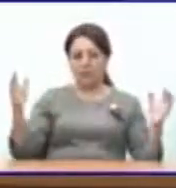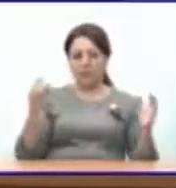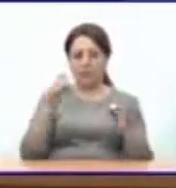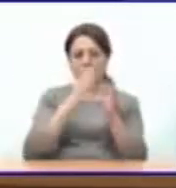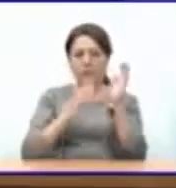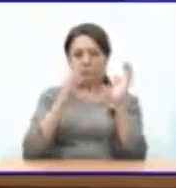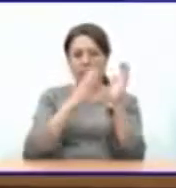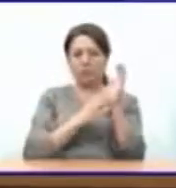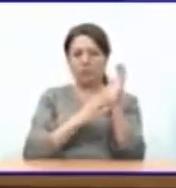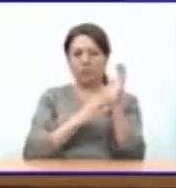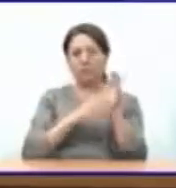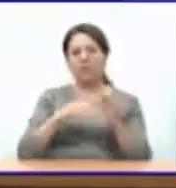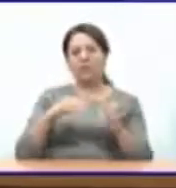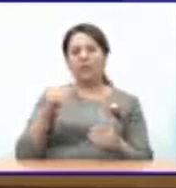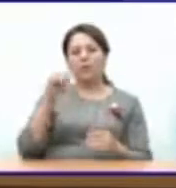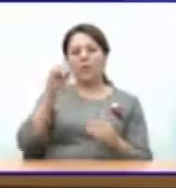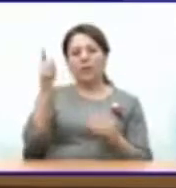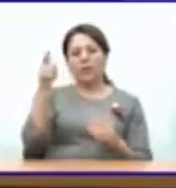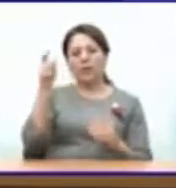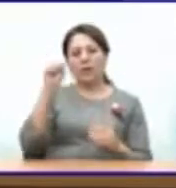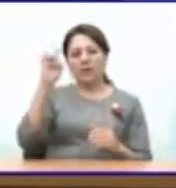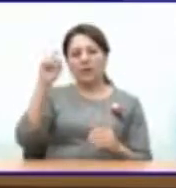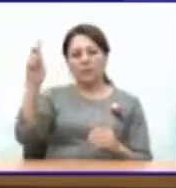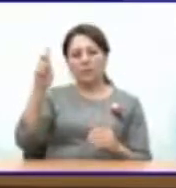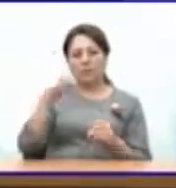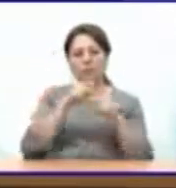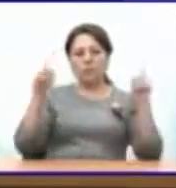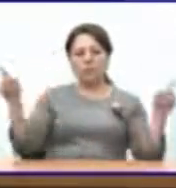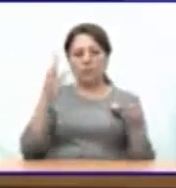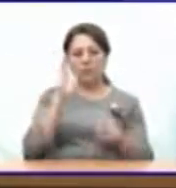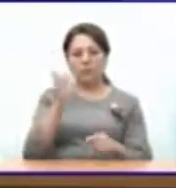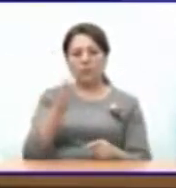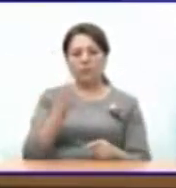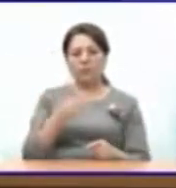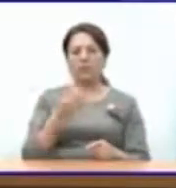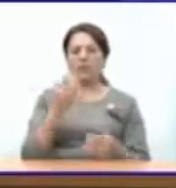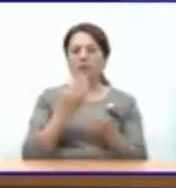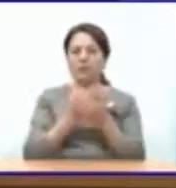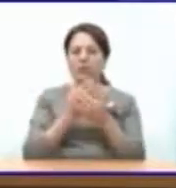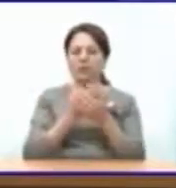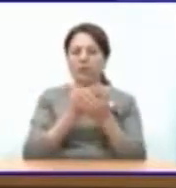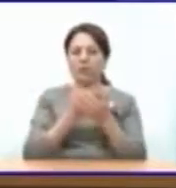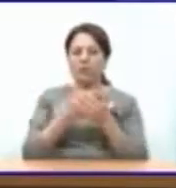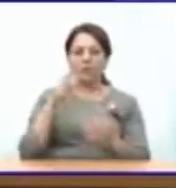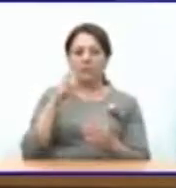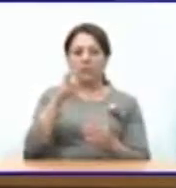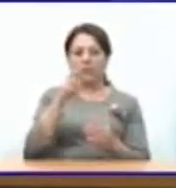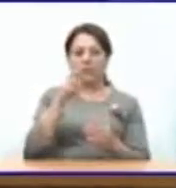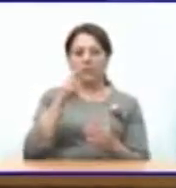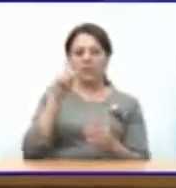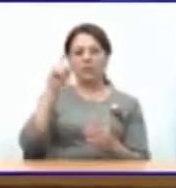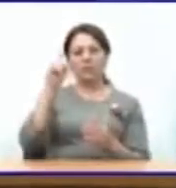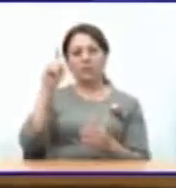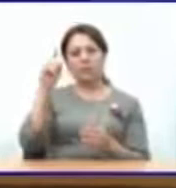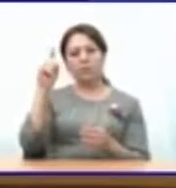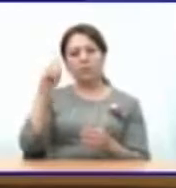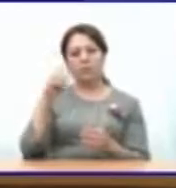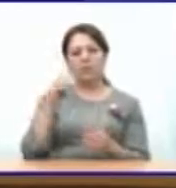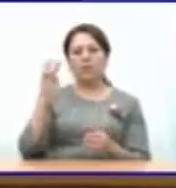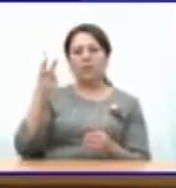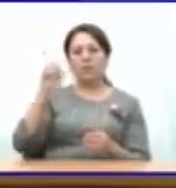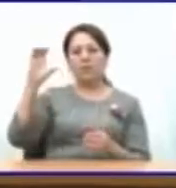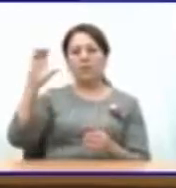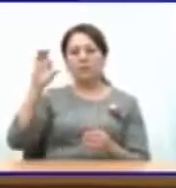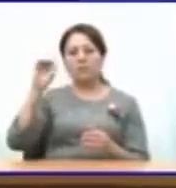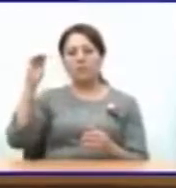g'arbiy uzunlikda, ya'ni yerning shimoliy geografik qutbidan taxminan 2100 kilometr masofada.